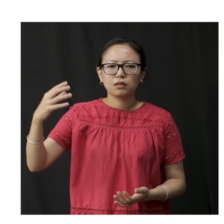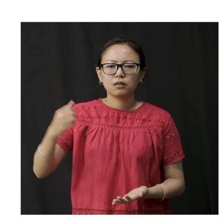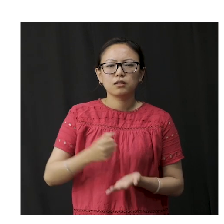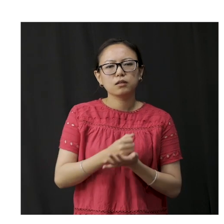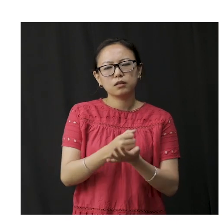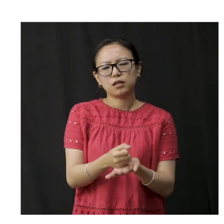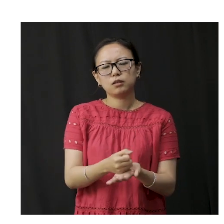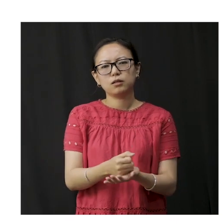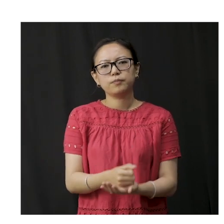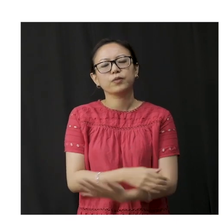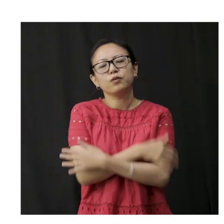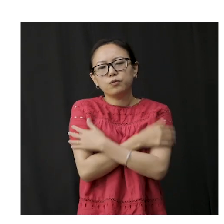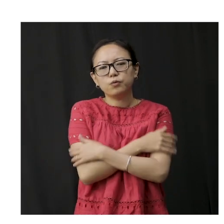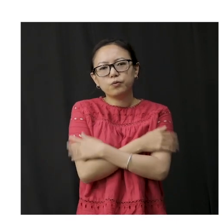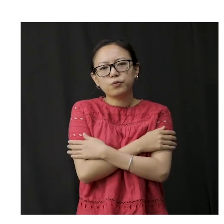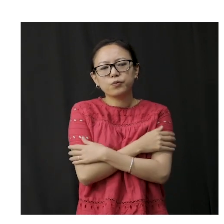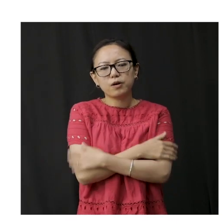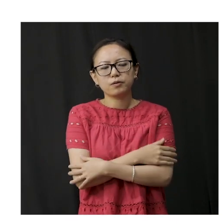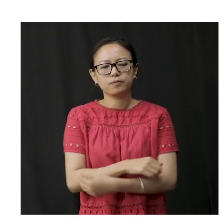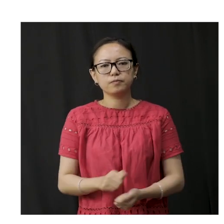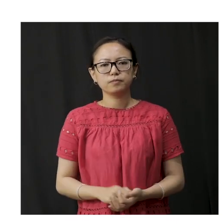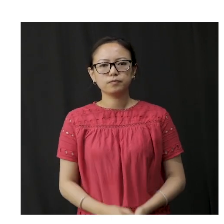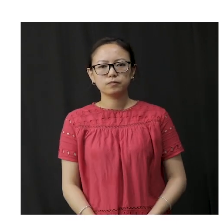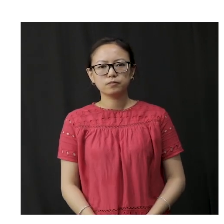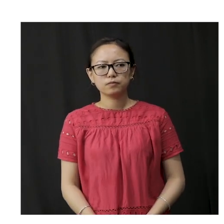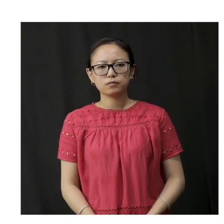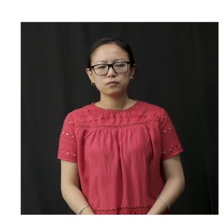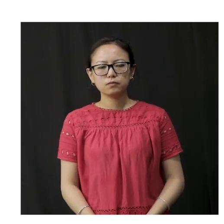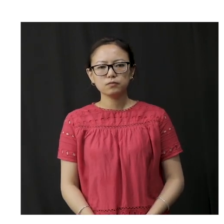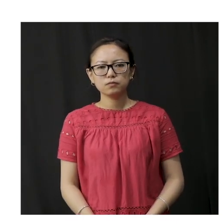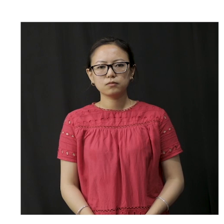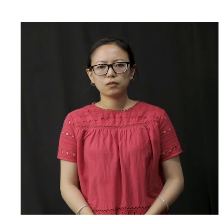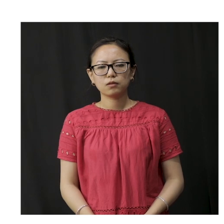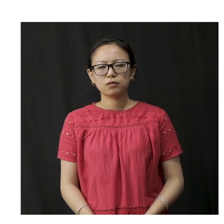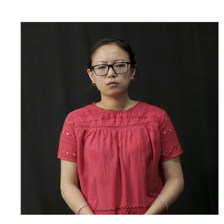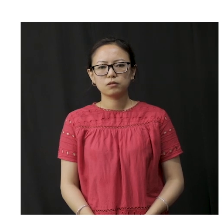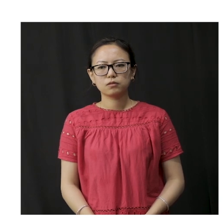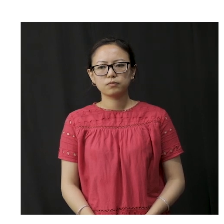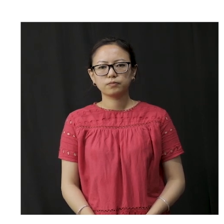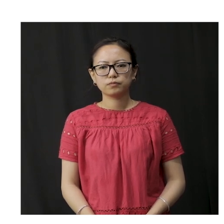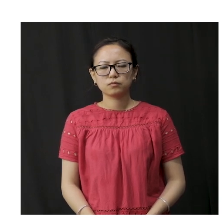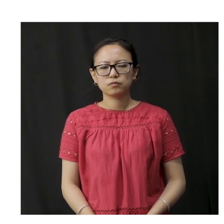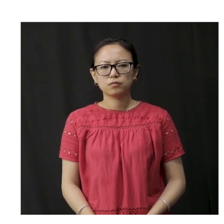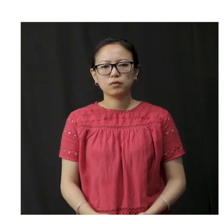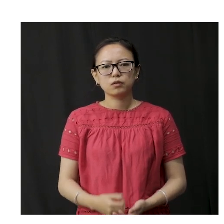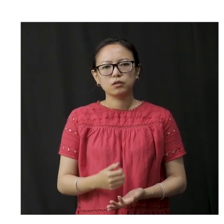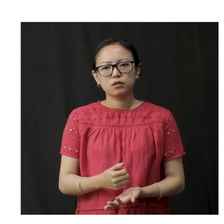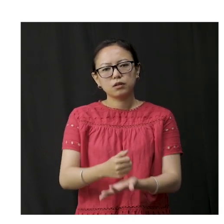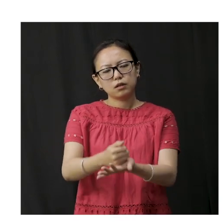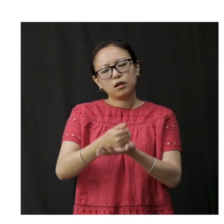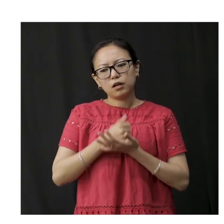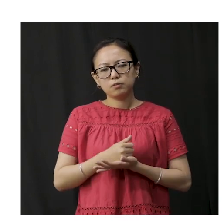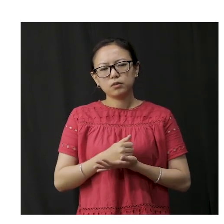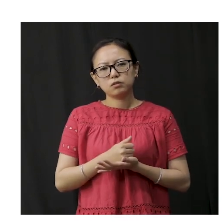winter. So the sun, it gives us light in order to help us live on this earth, okay?